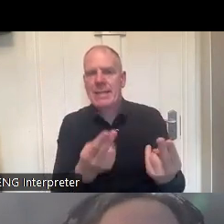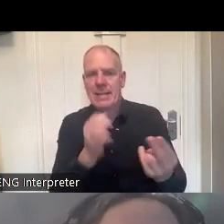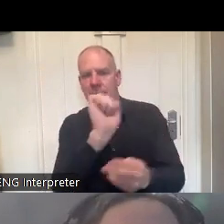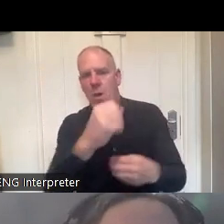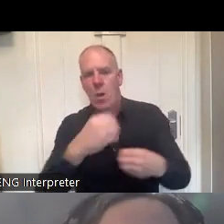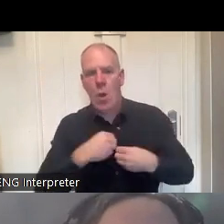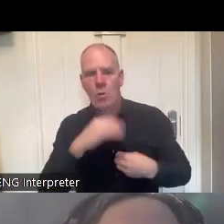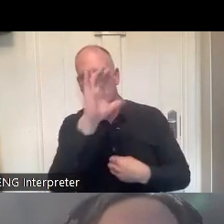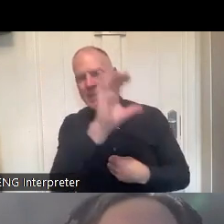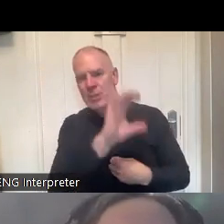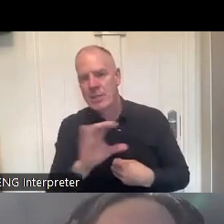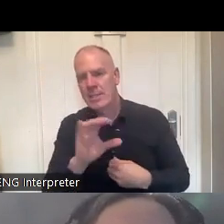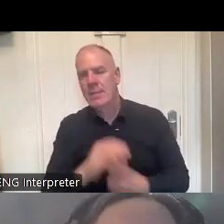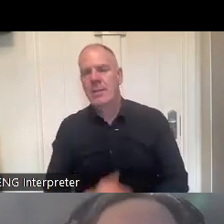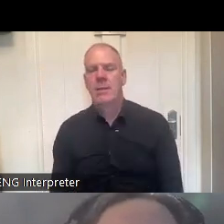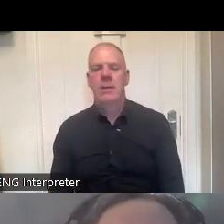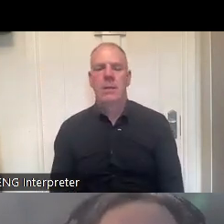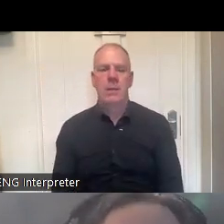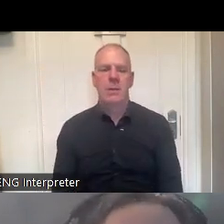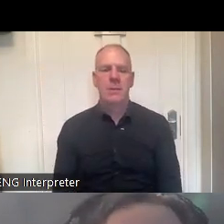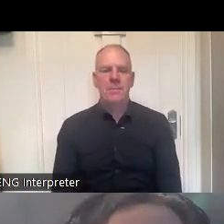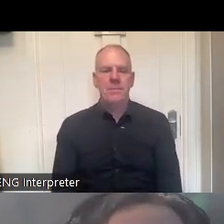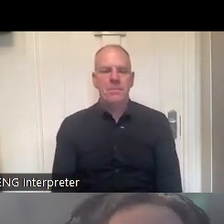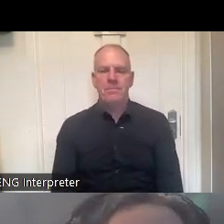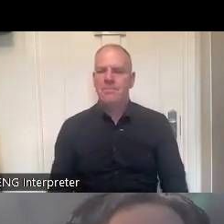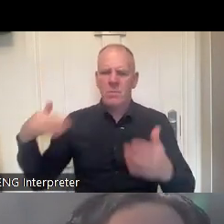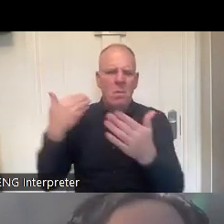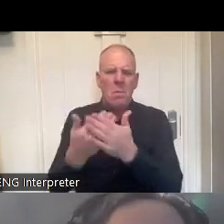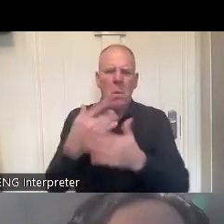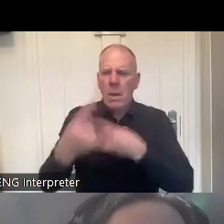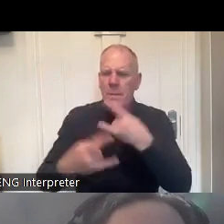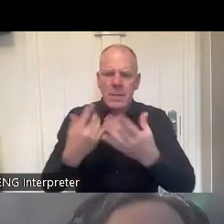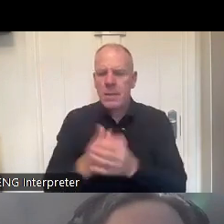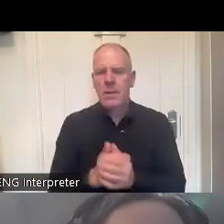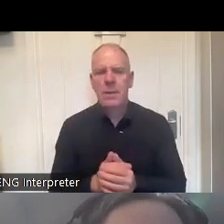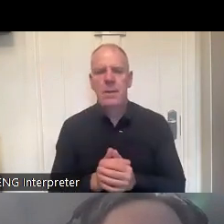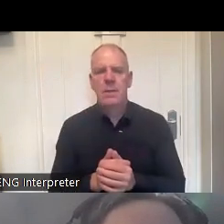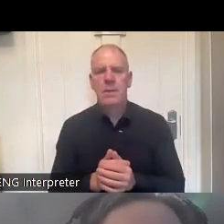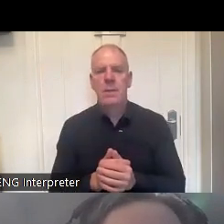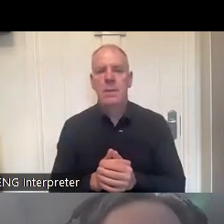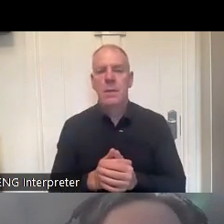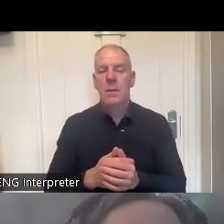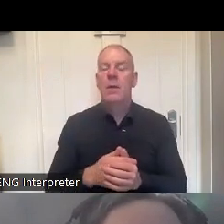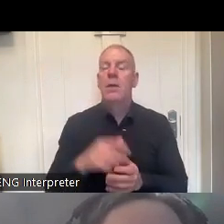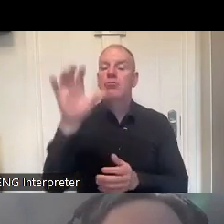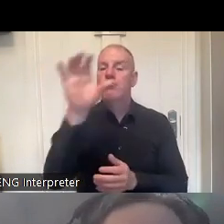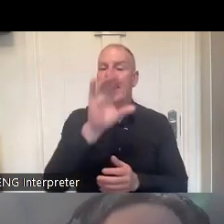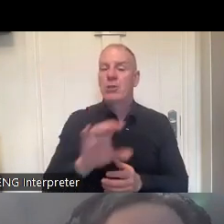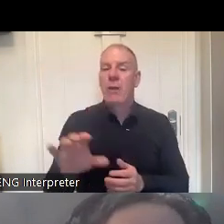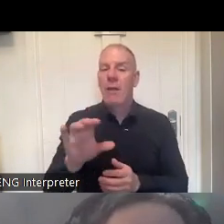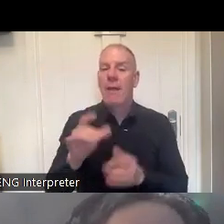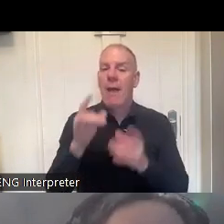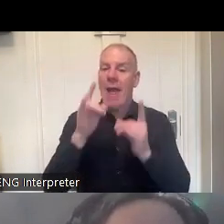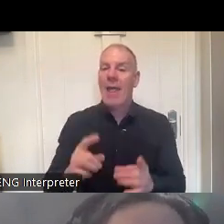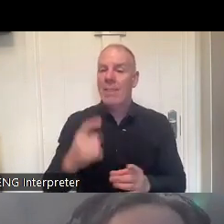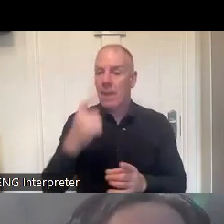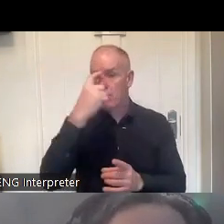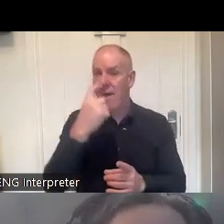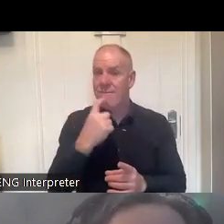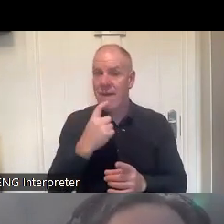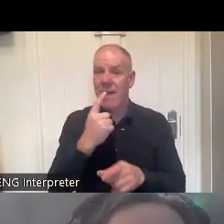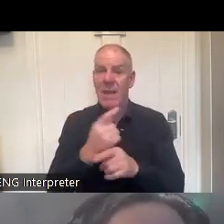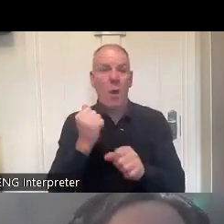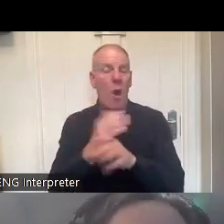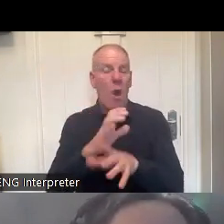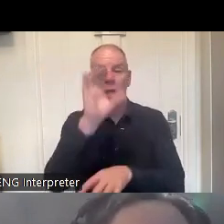region. So what has been done so far? So regional health profiles were developed earlier this year for each